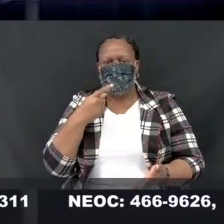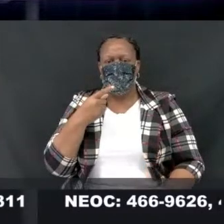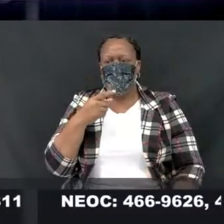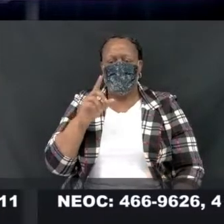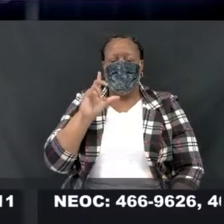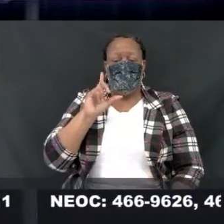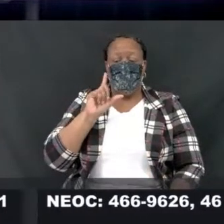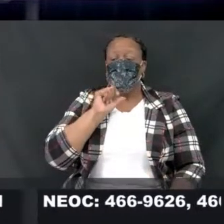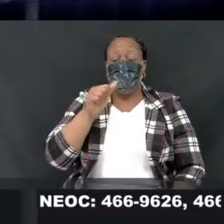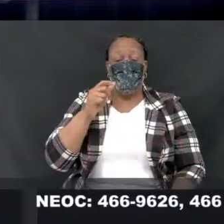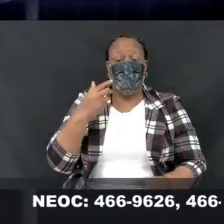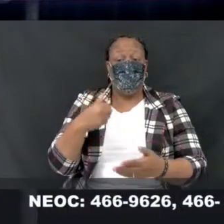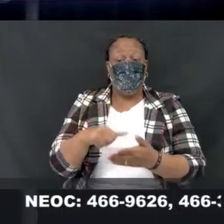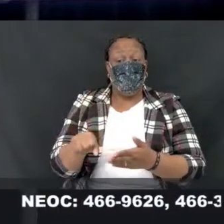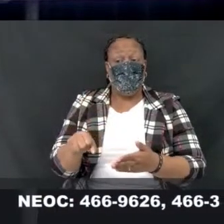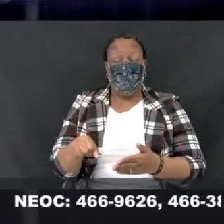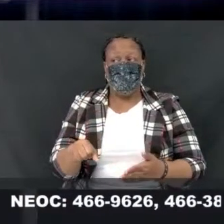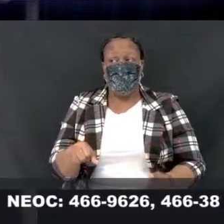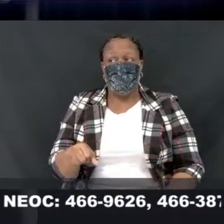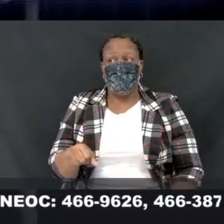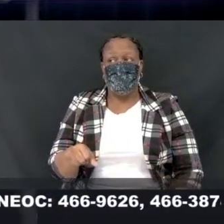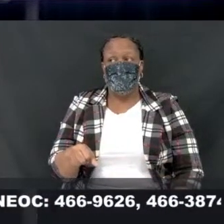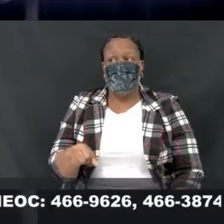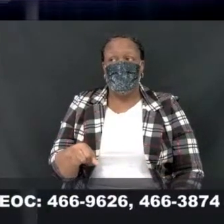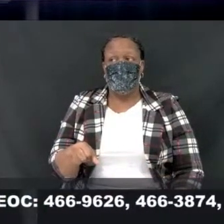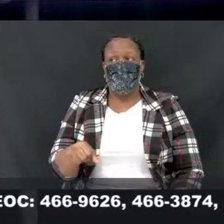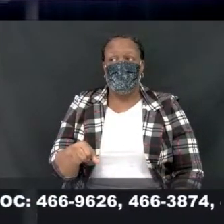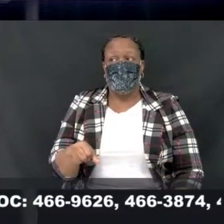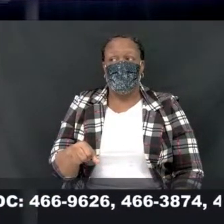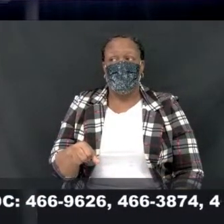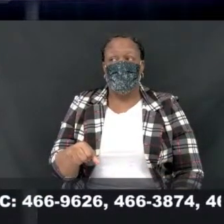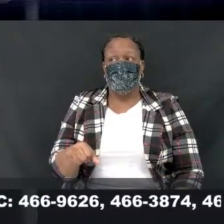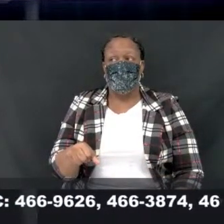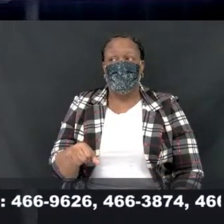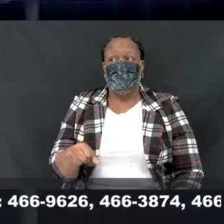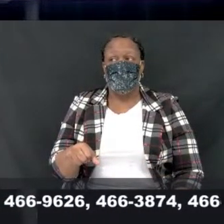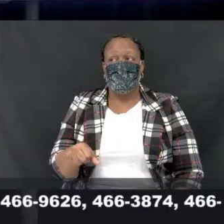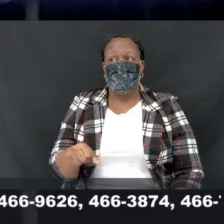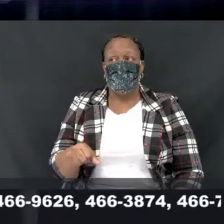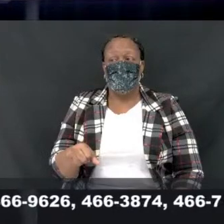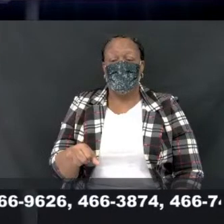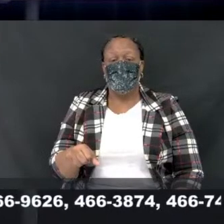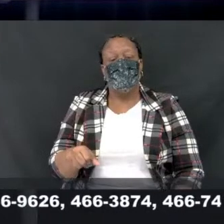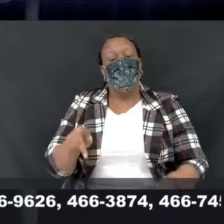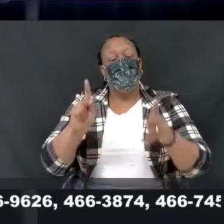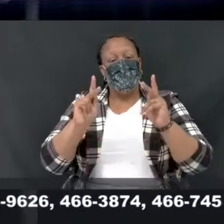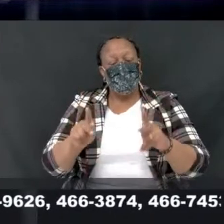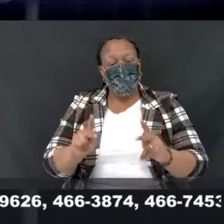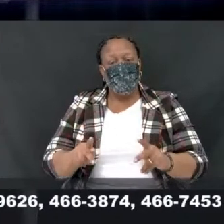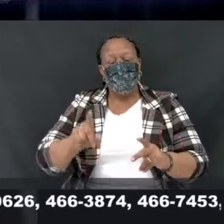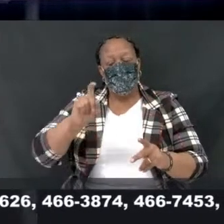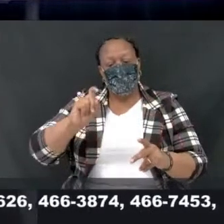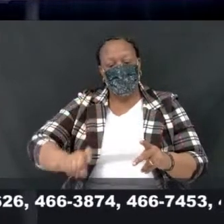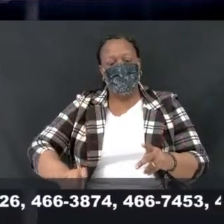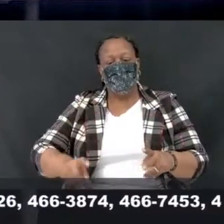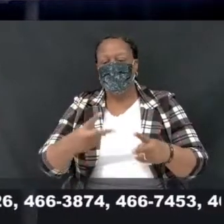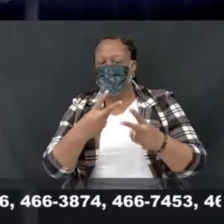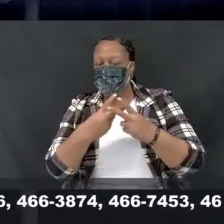consider is that patrons and performers need to feel safe in their